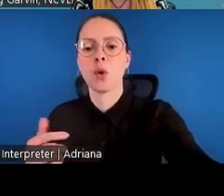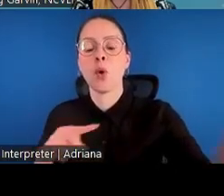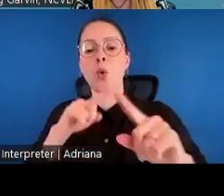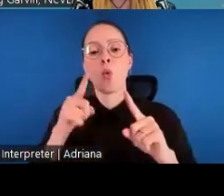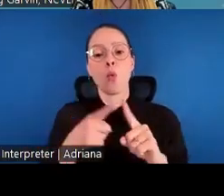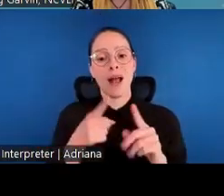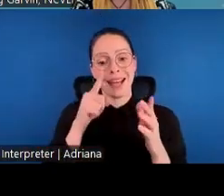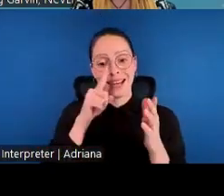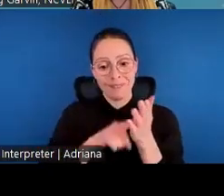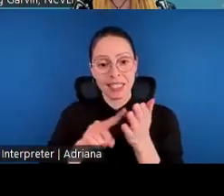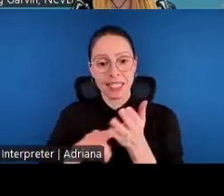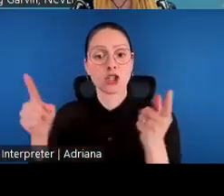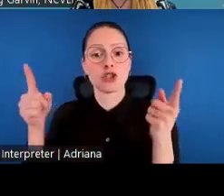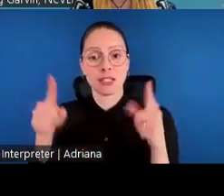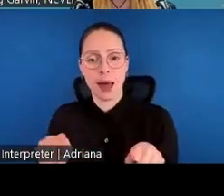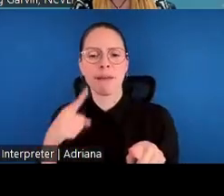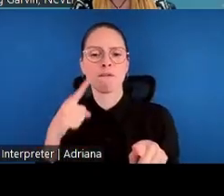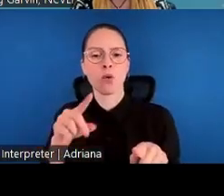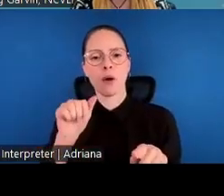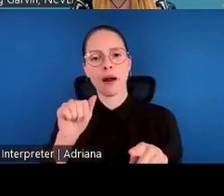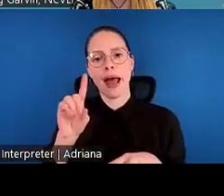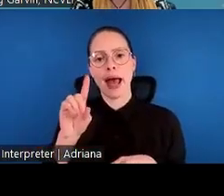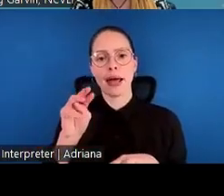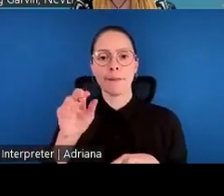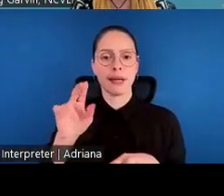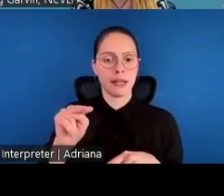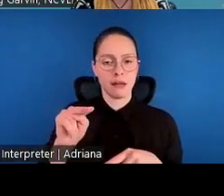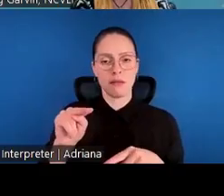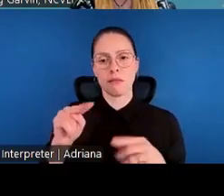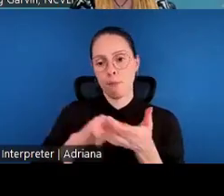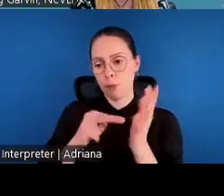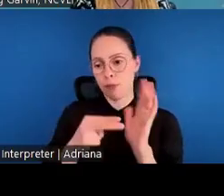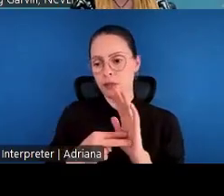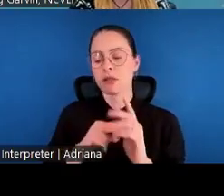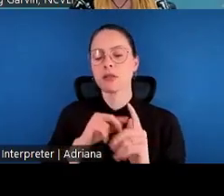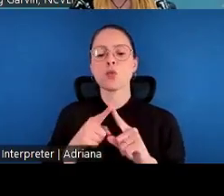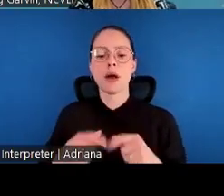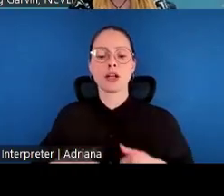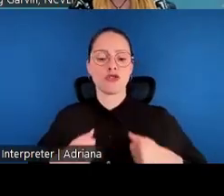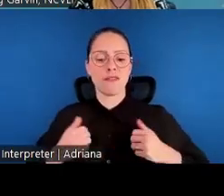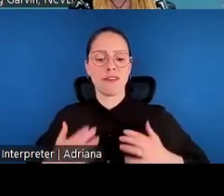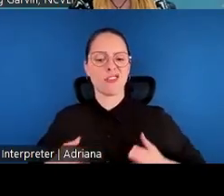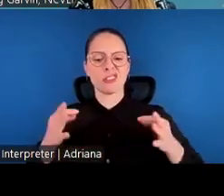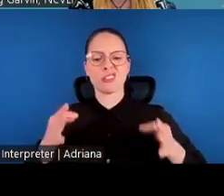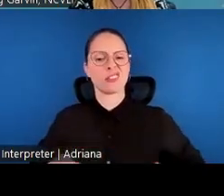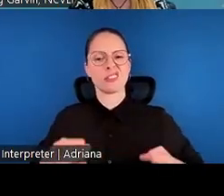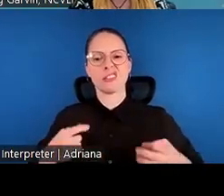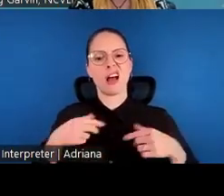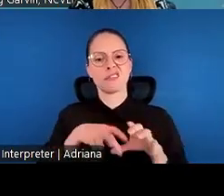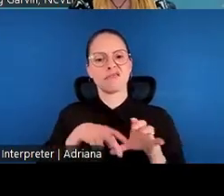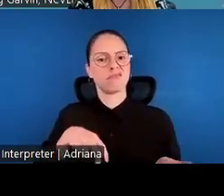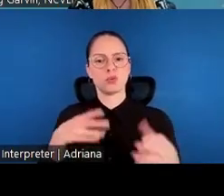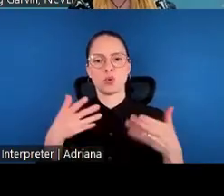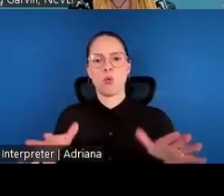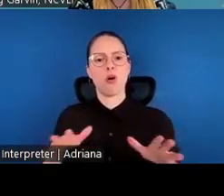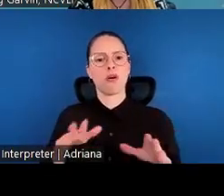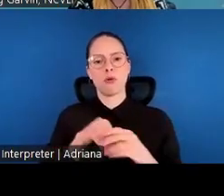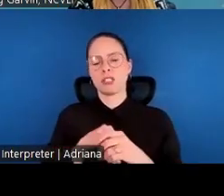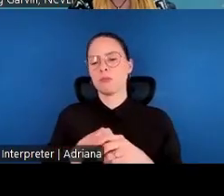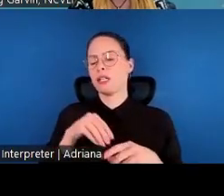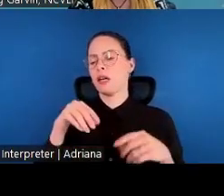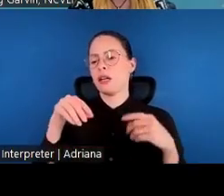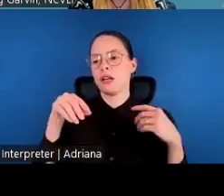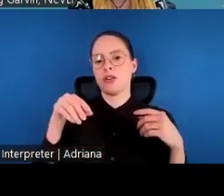administrative purposes where a survivor has decided they don't want to participate in a criminal action, we do have